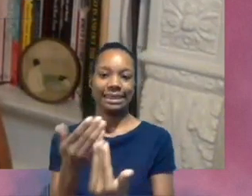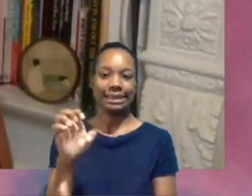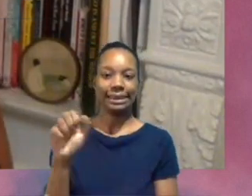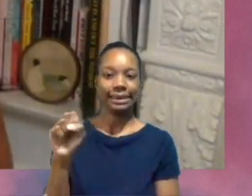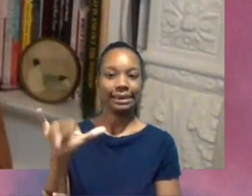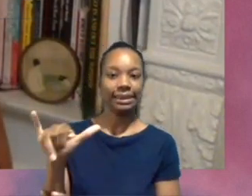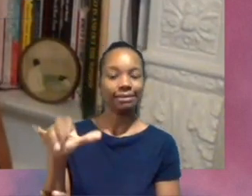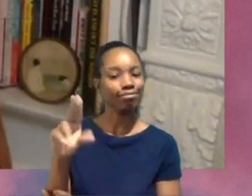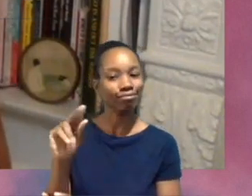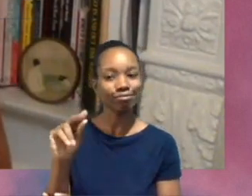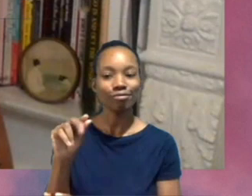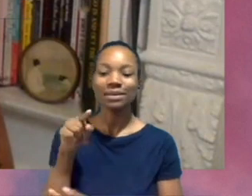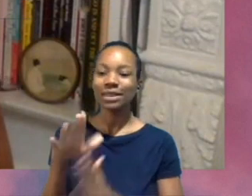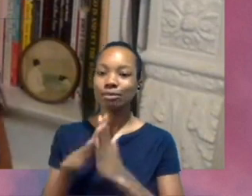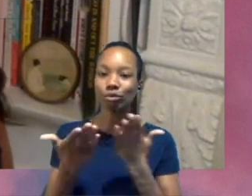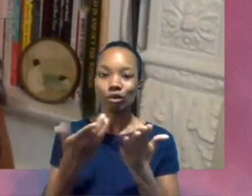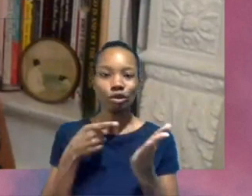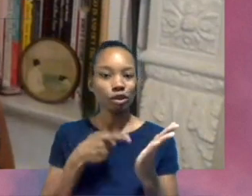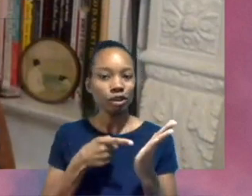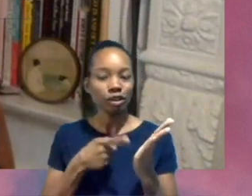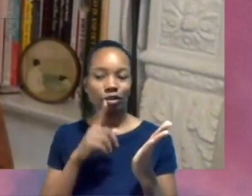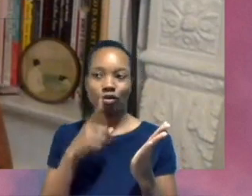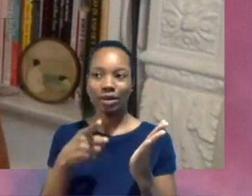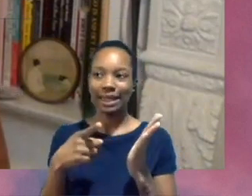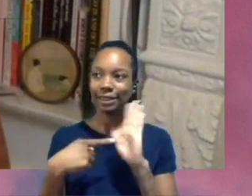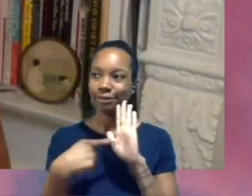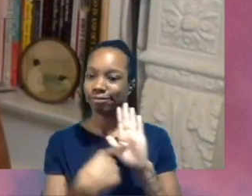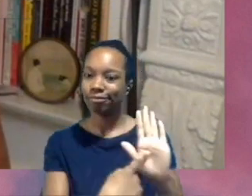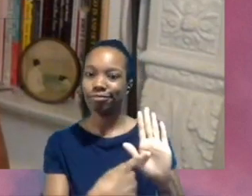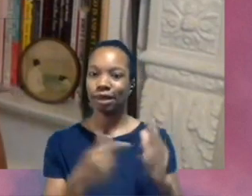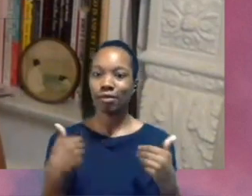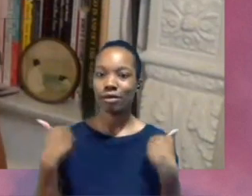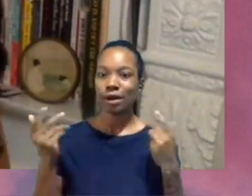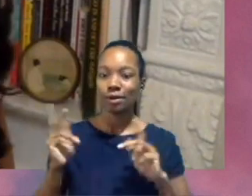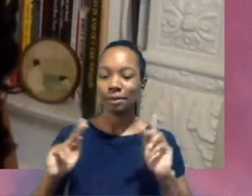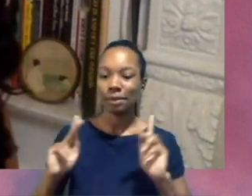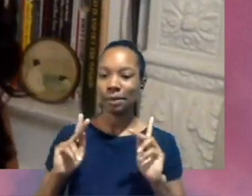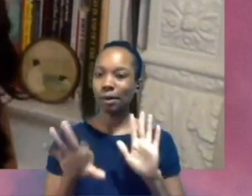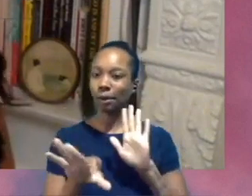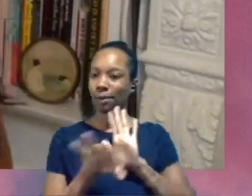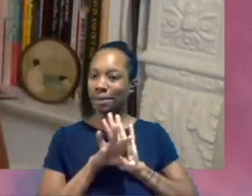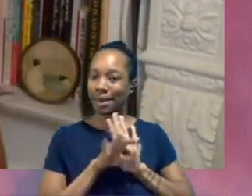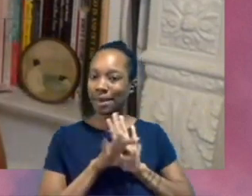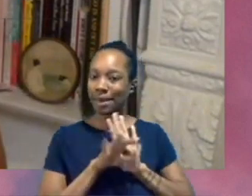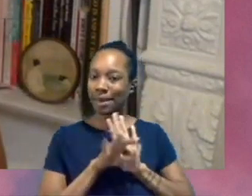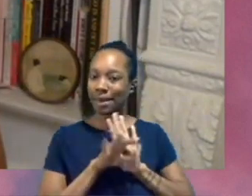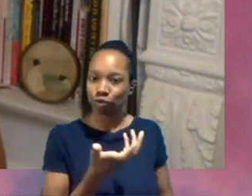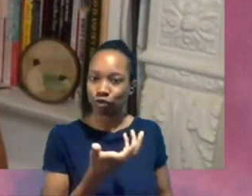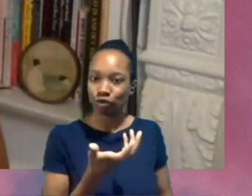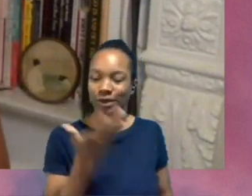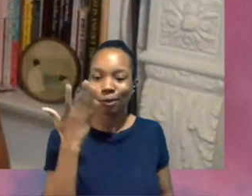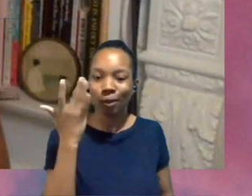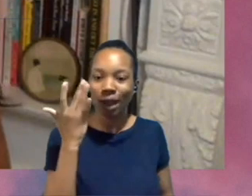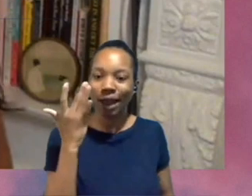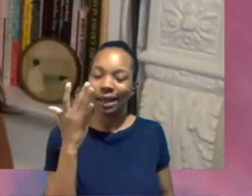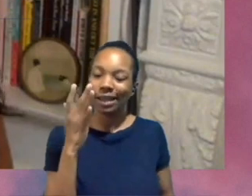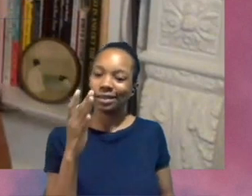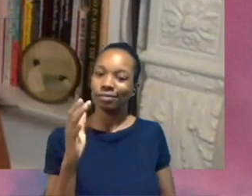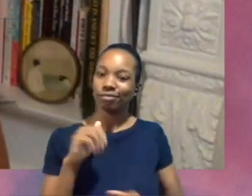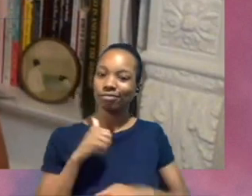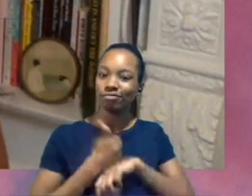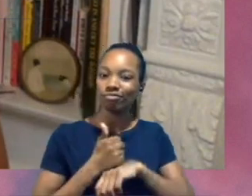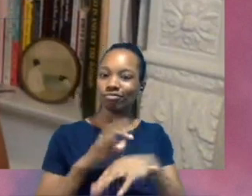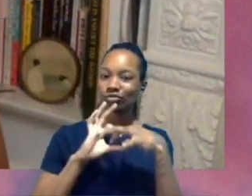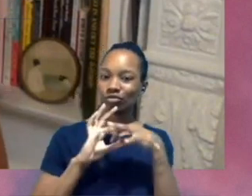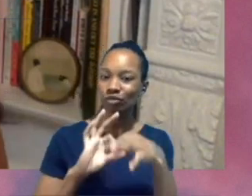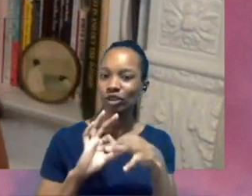of young people choosing poetry as a way to forge kinship and make sense of the